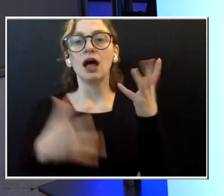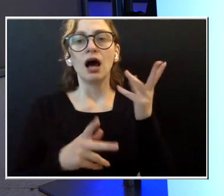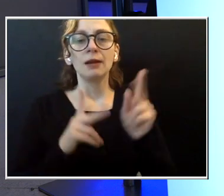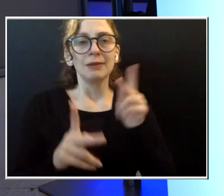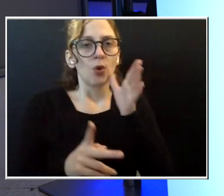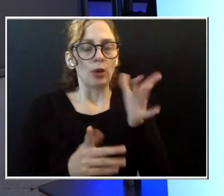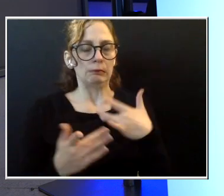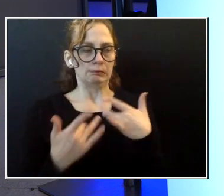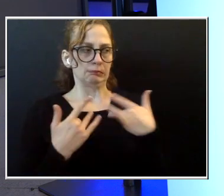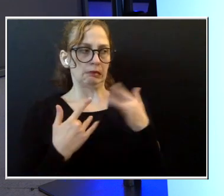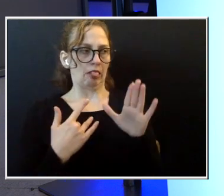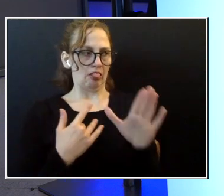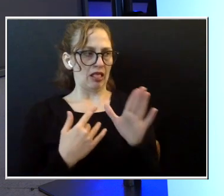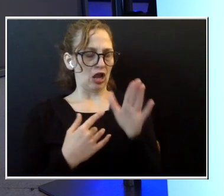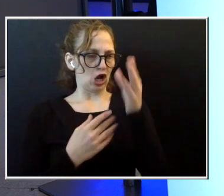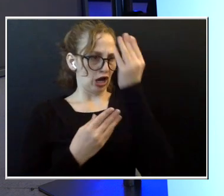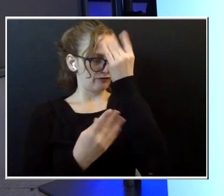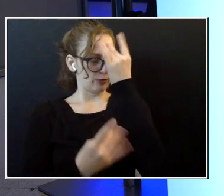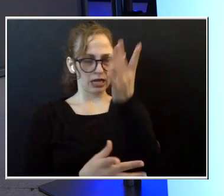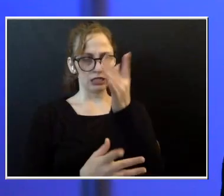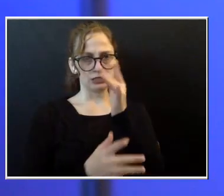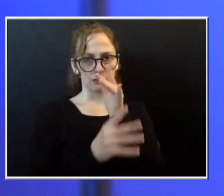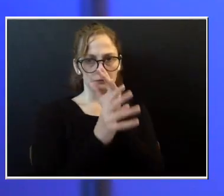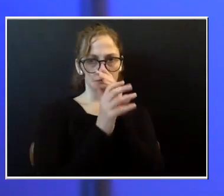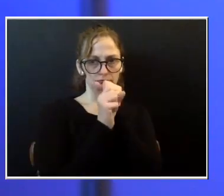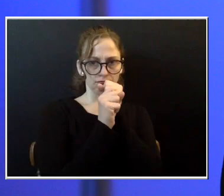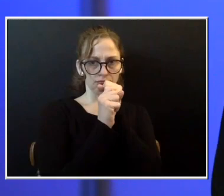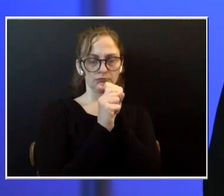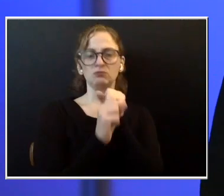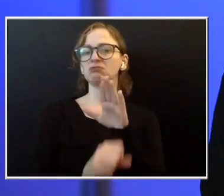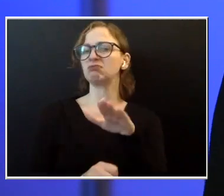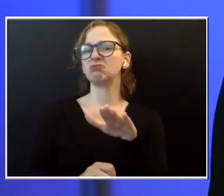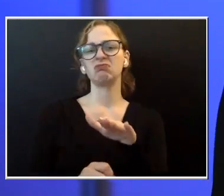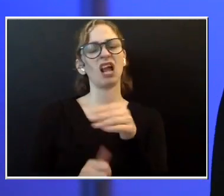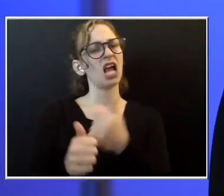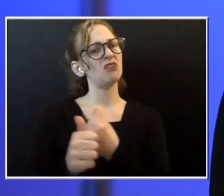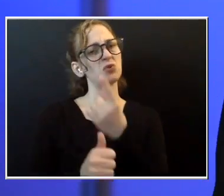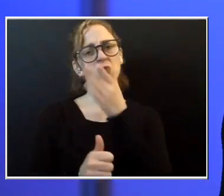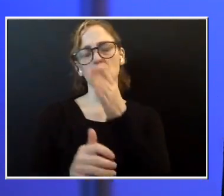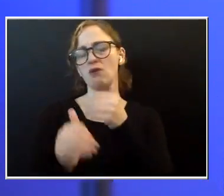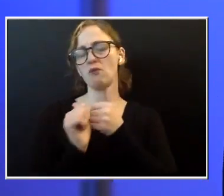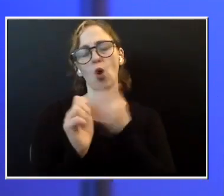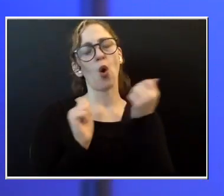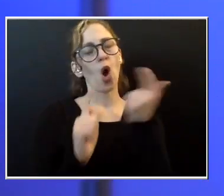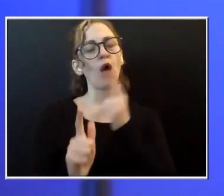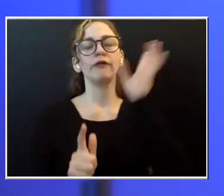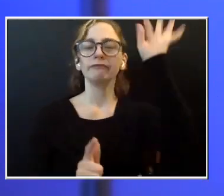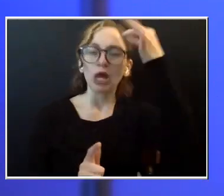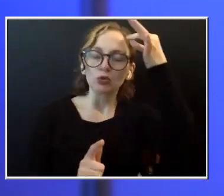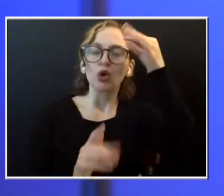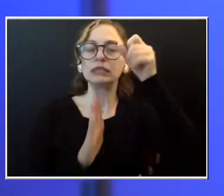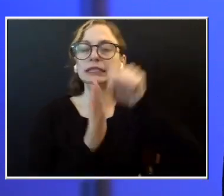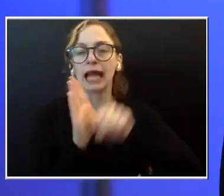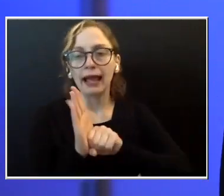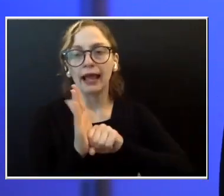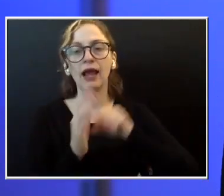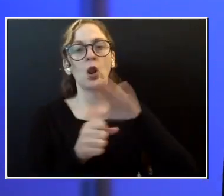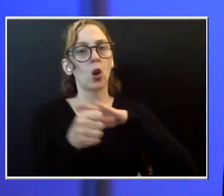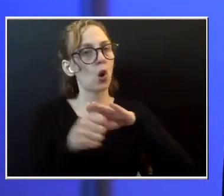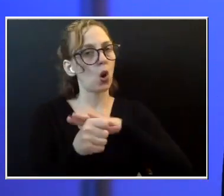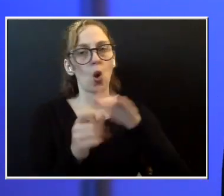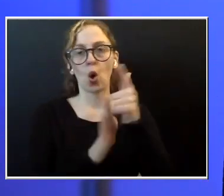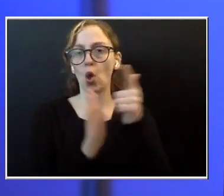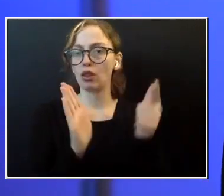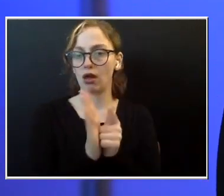make sure that it's maintained? All of us will follow all federal, state, and local laws to really keep the data safe. We know that that's